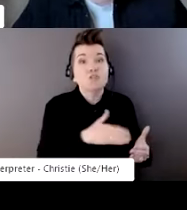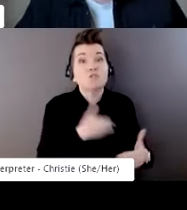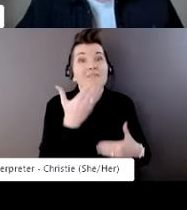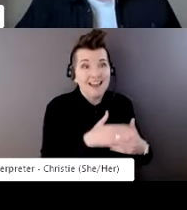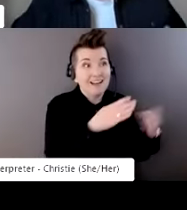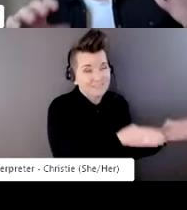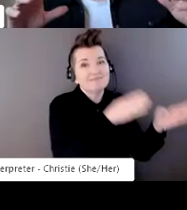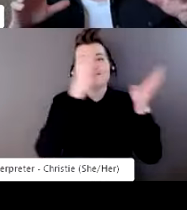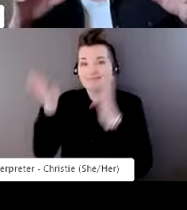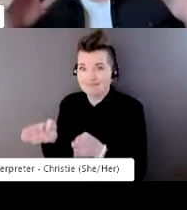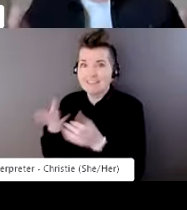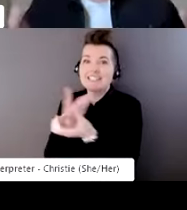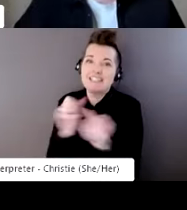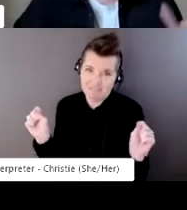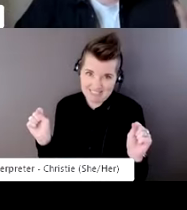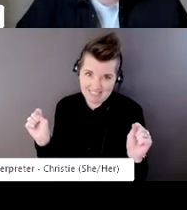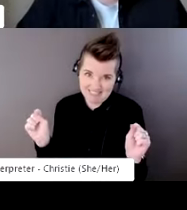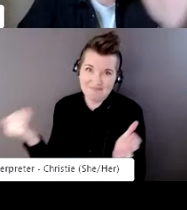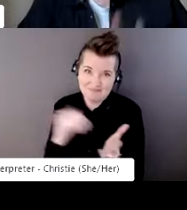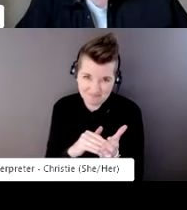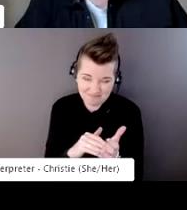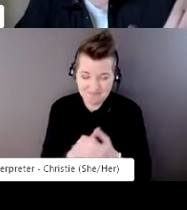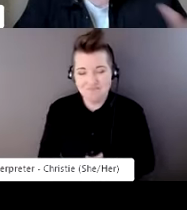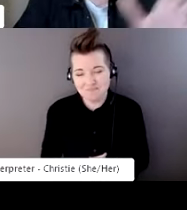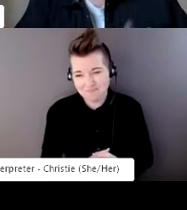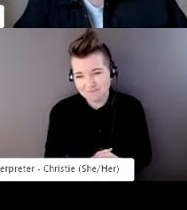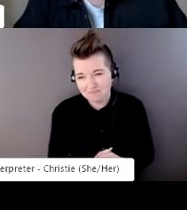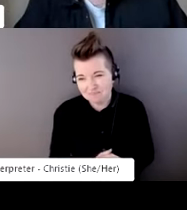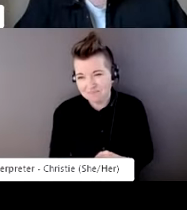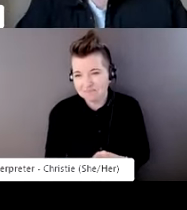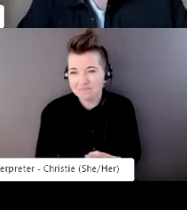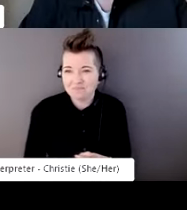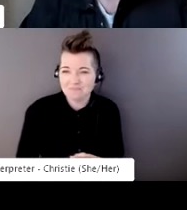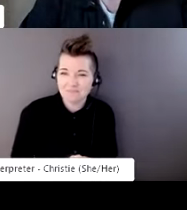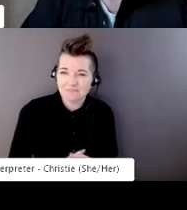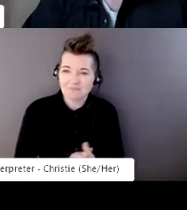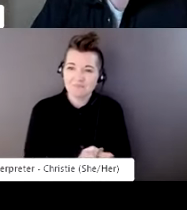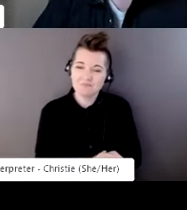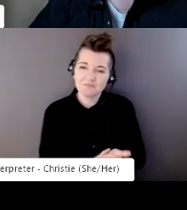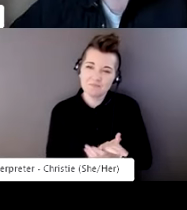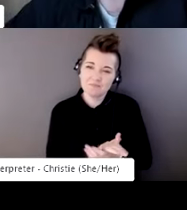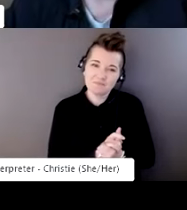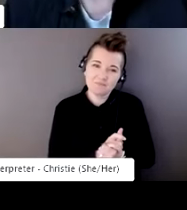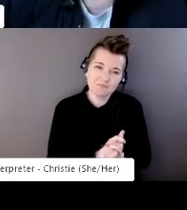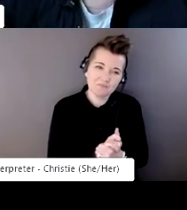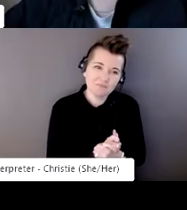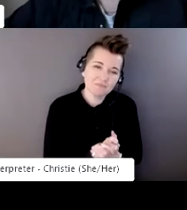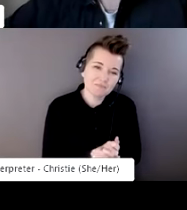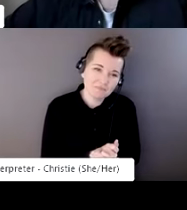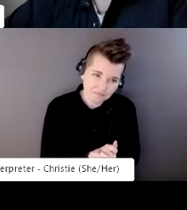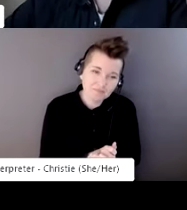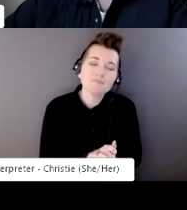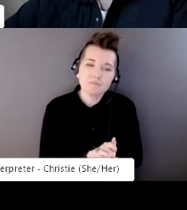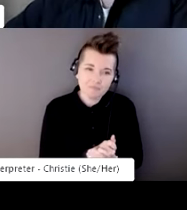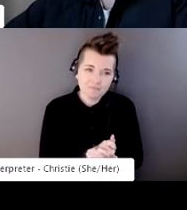share a little bit of, is some of the ways that you can stay safe while doing those things. And the first and